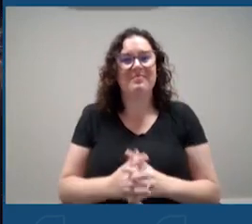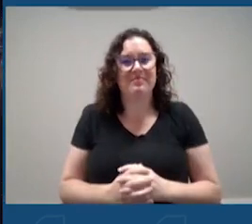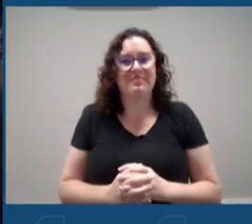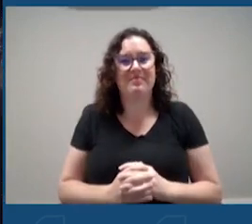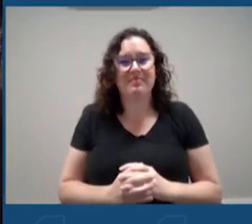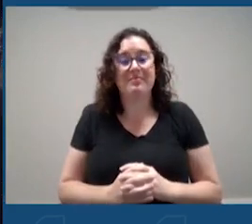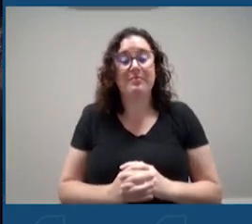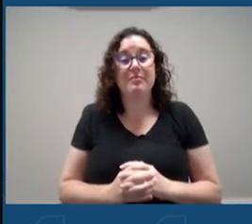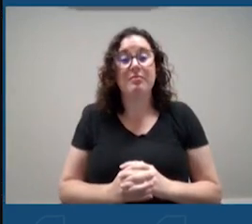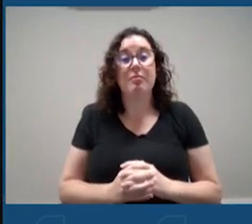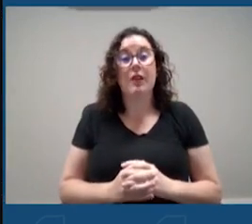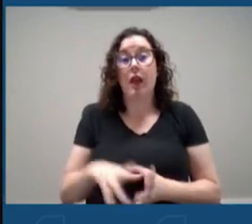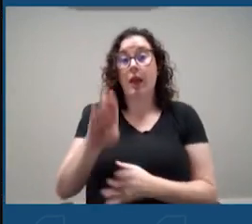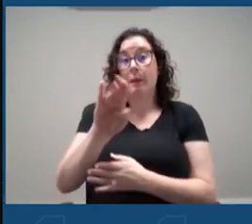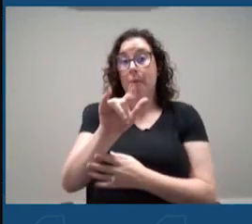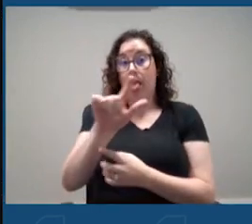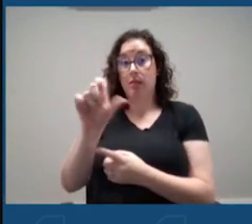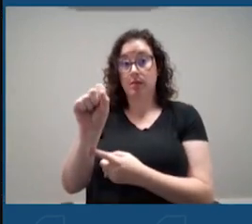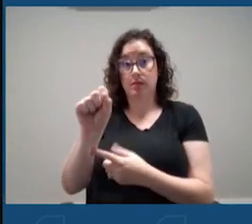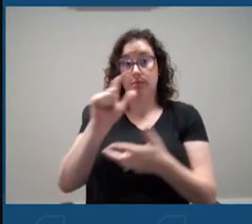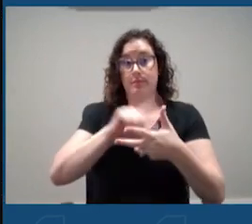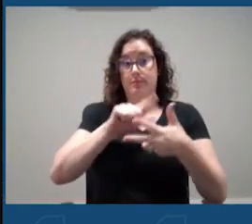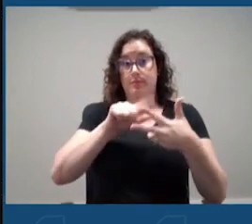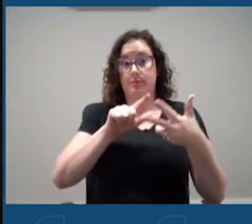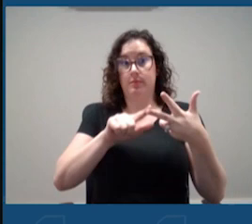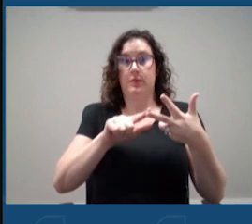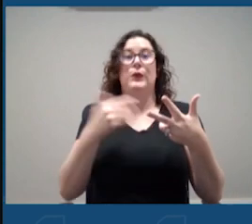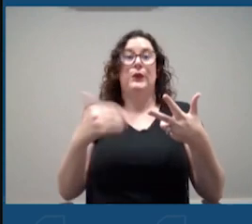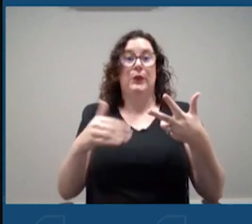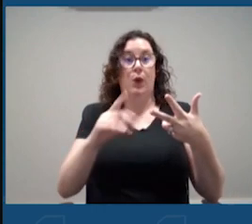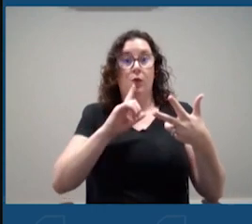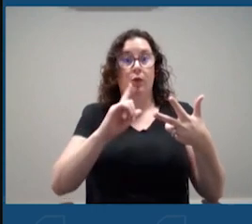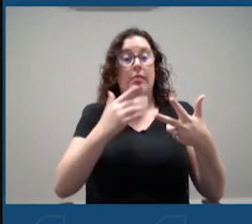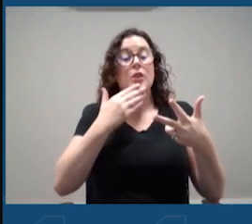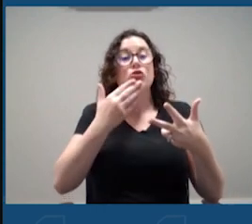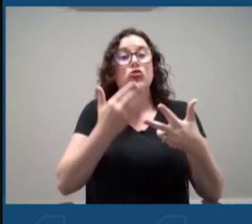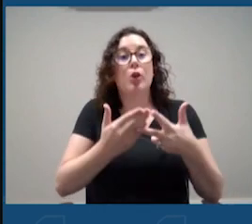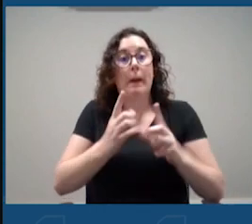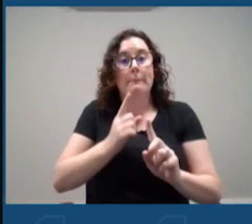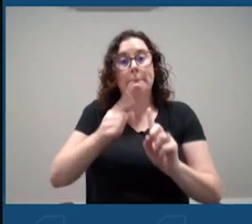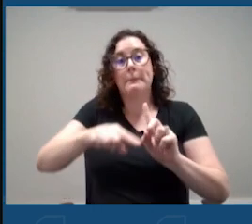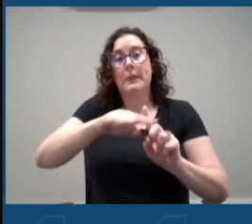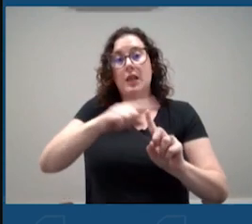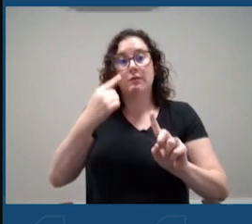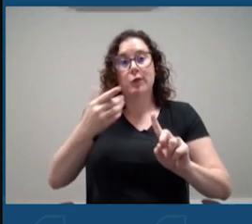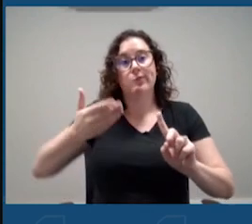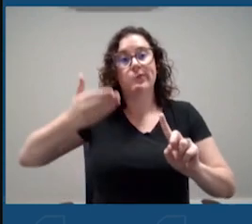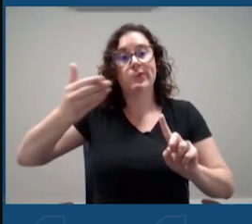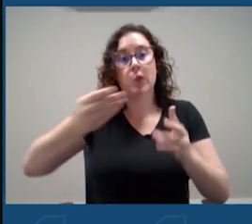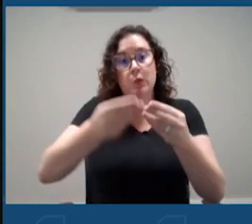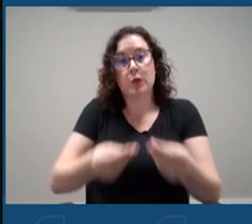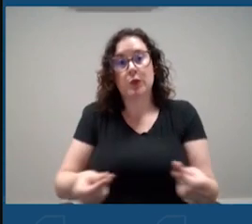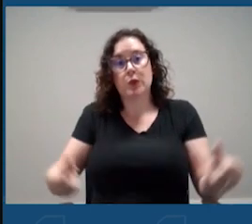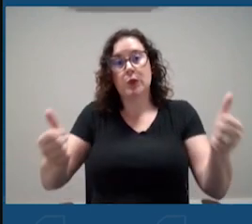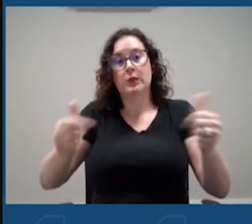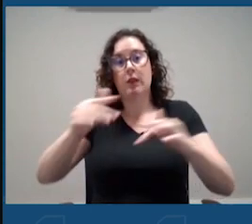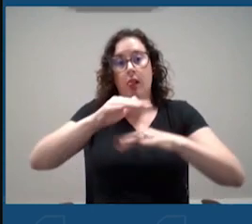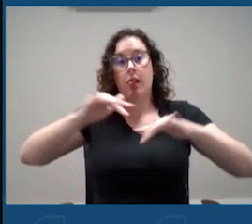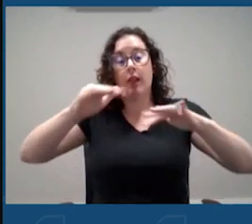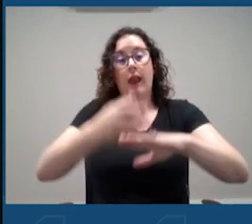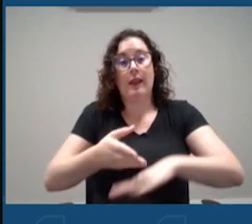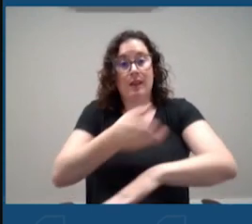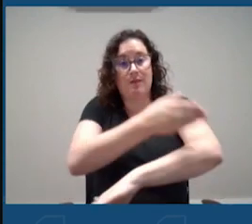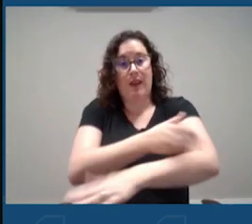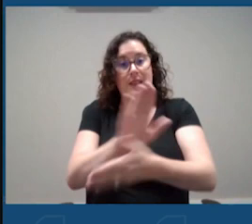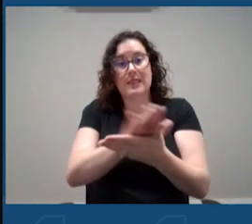These bills will be doing a major step forward in reducing our greenhouse gas emissions and also advance the clean energy industry in our